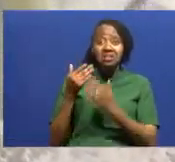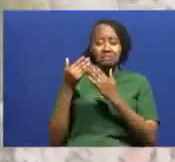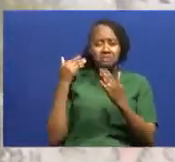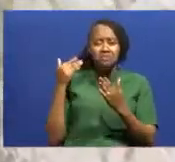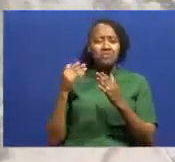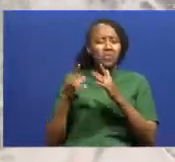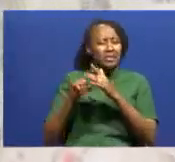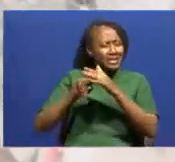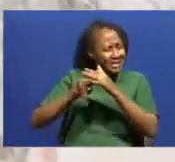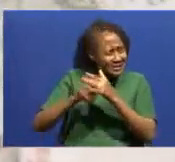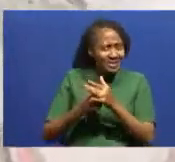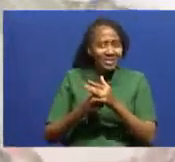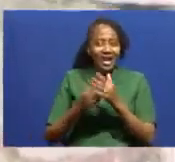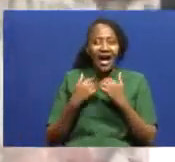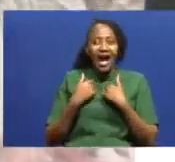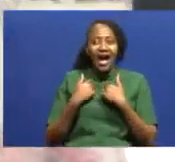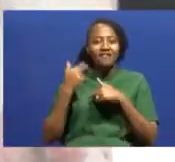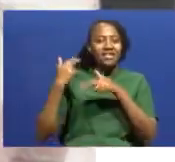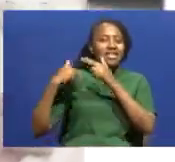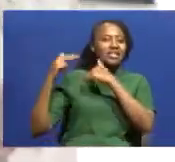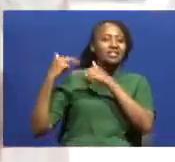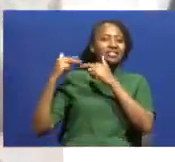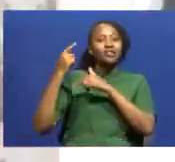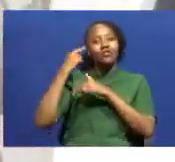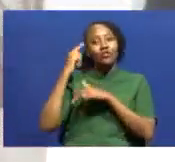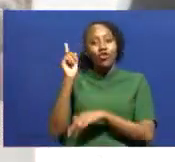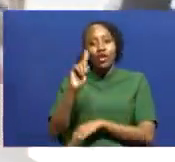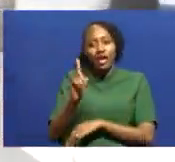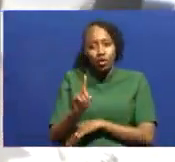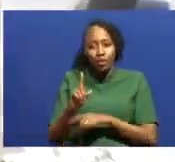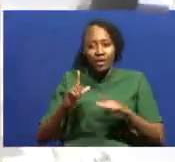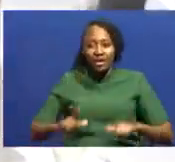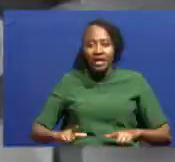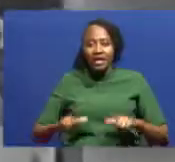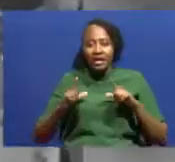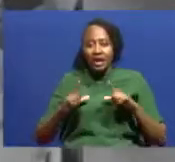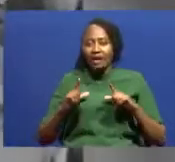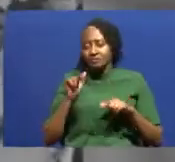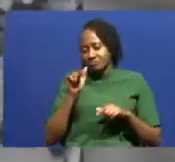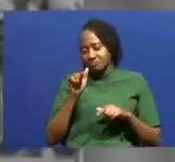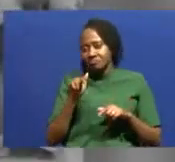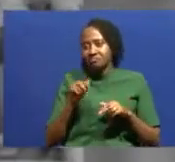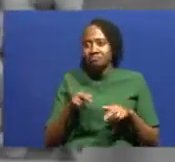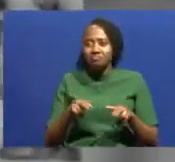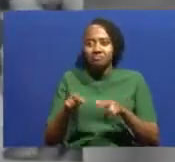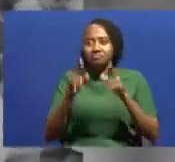the very beginning kept the history of the Nairobi River alive.